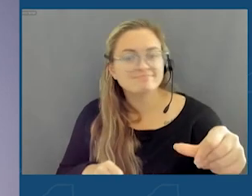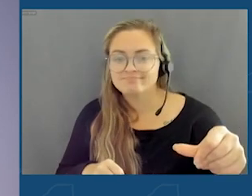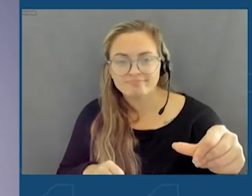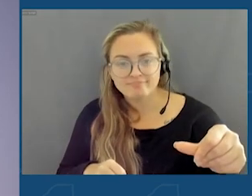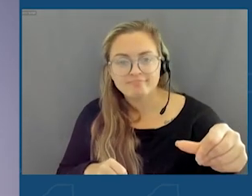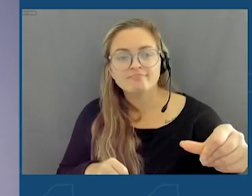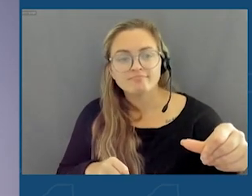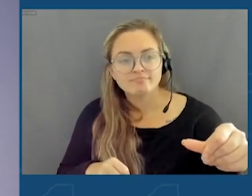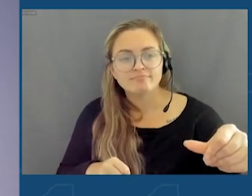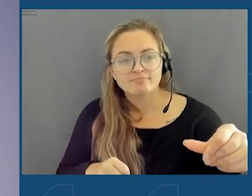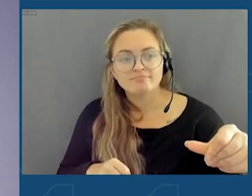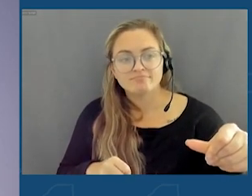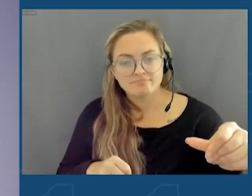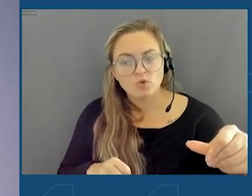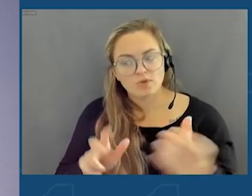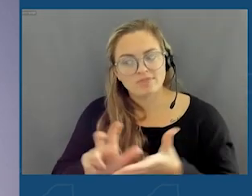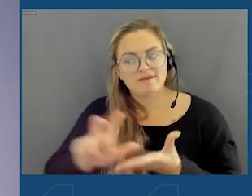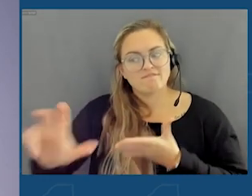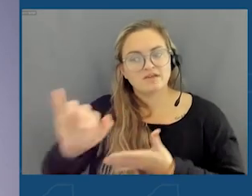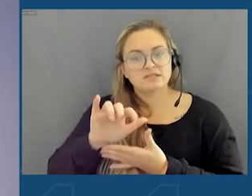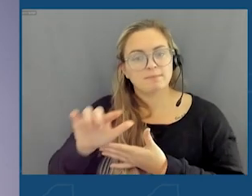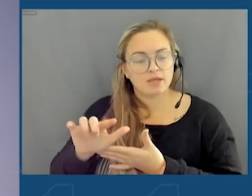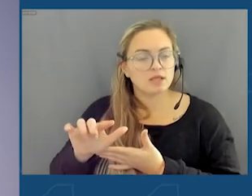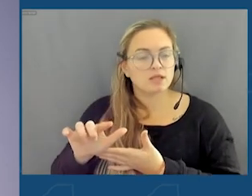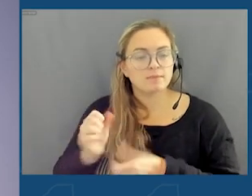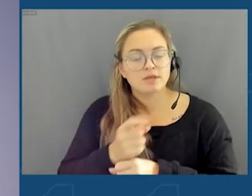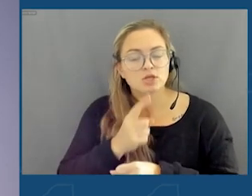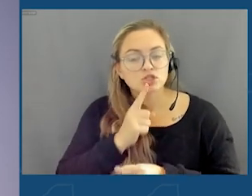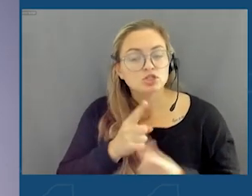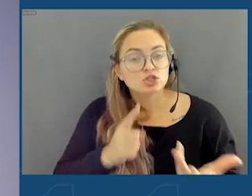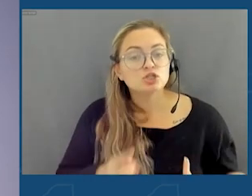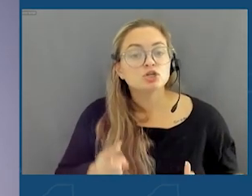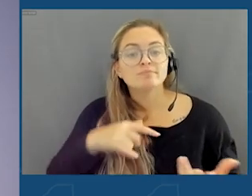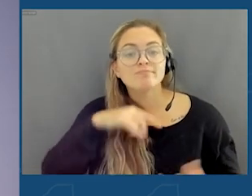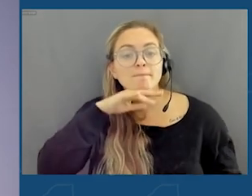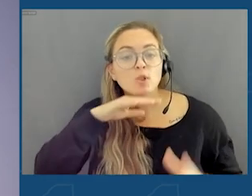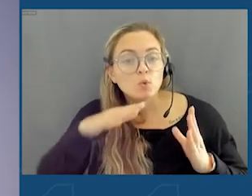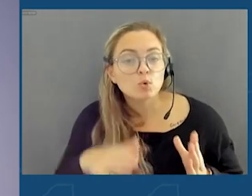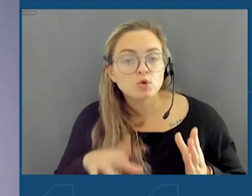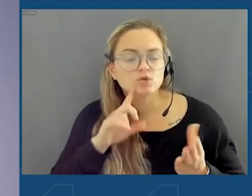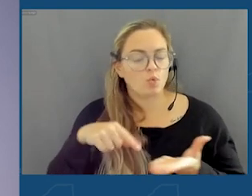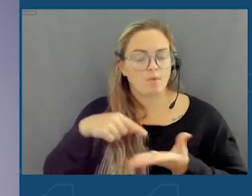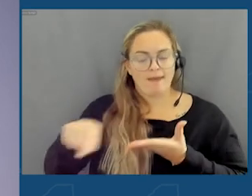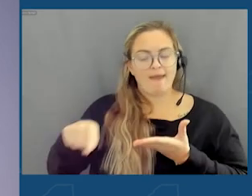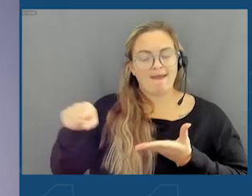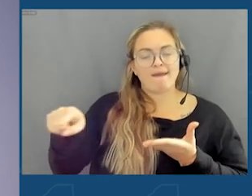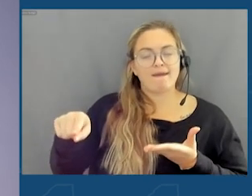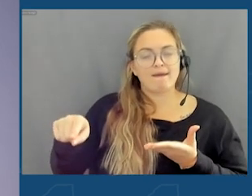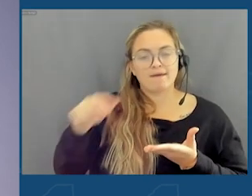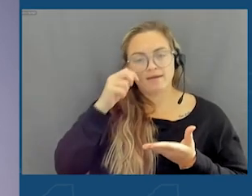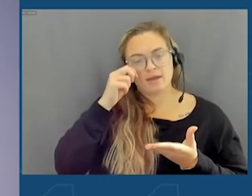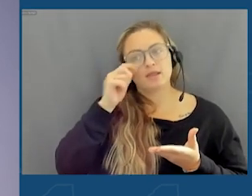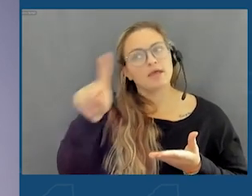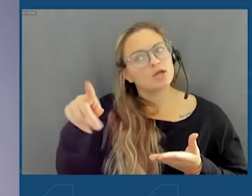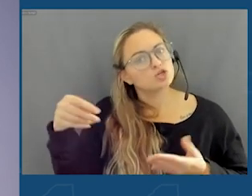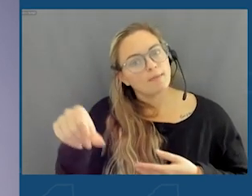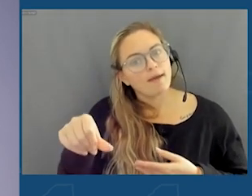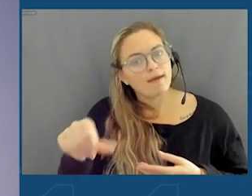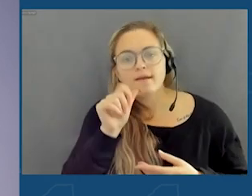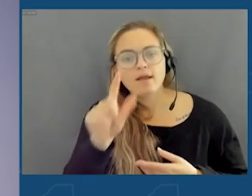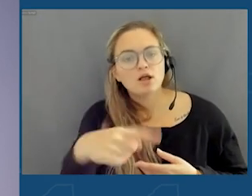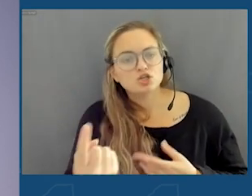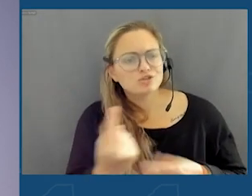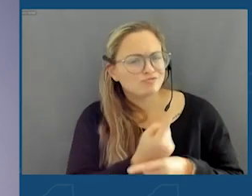the cap and invest bill, which makes sure that the polluters pay for this. The polluters ought to pay for this, not just